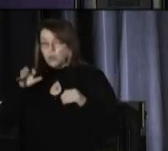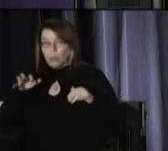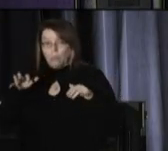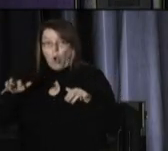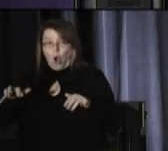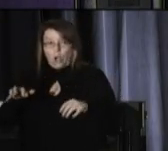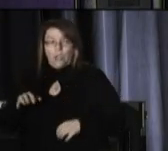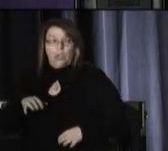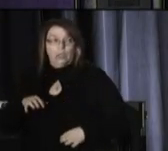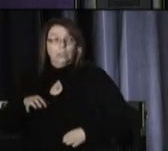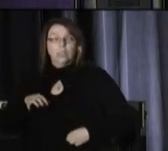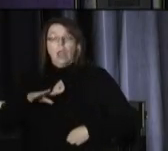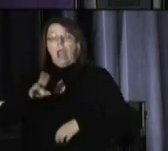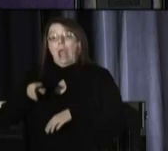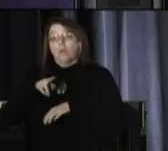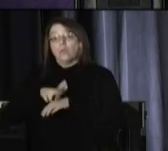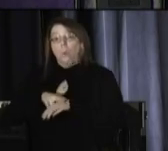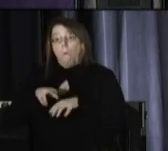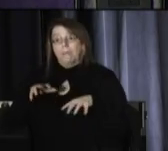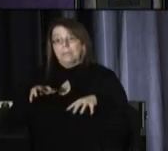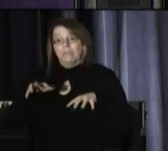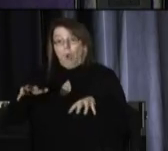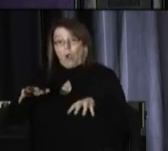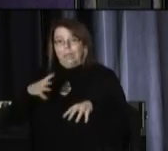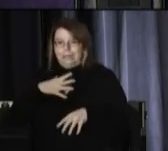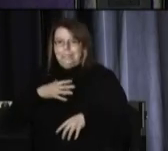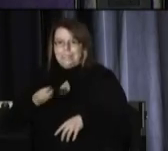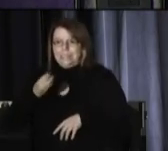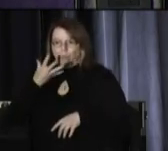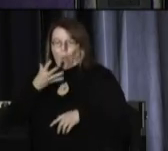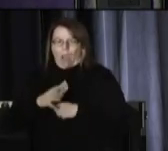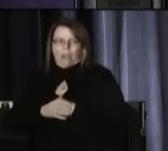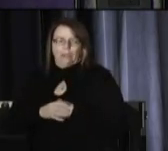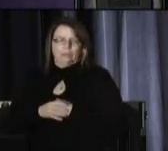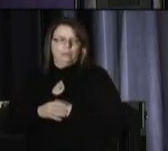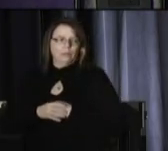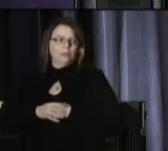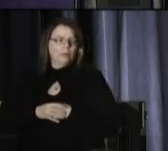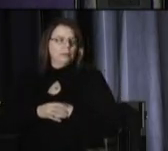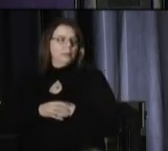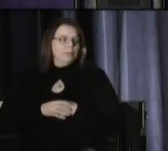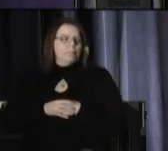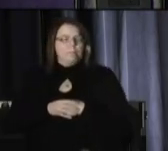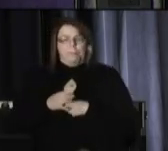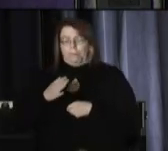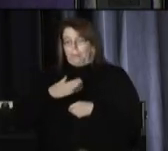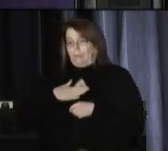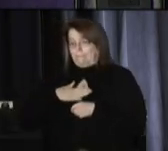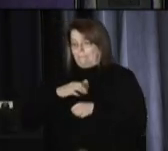normative audience is white. Mm-hmm. And in